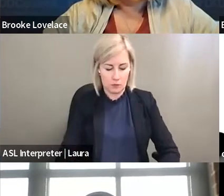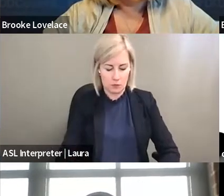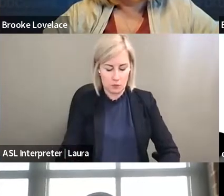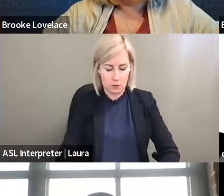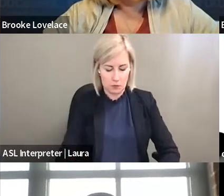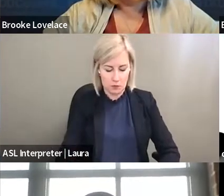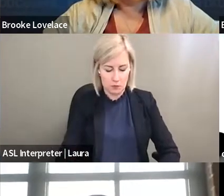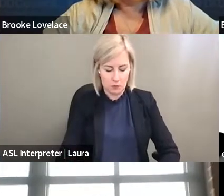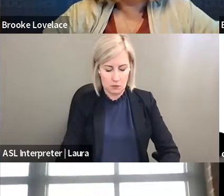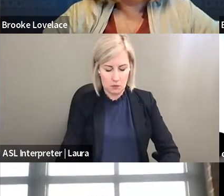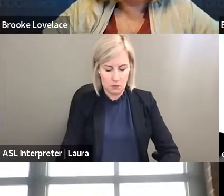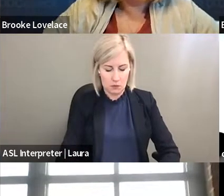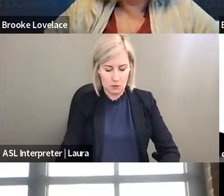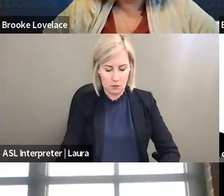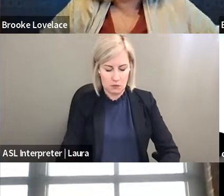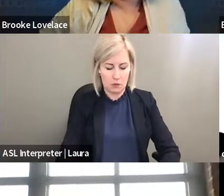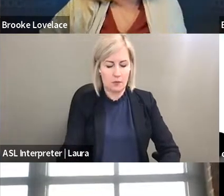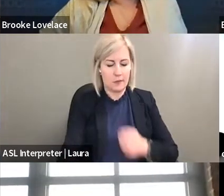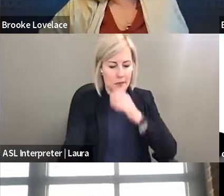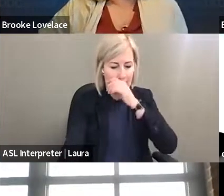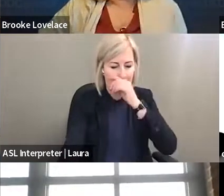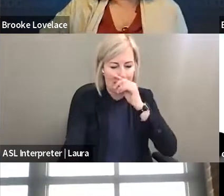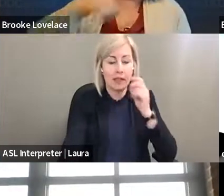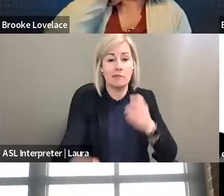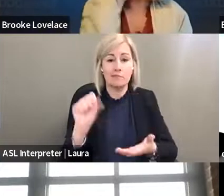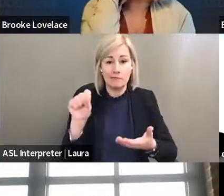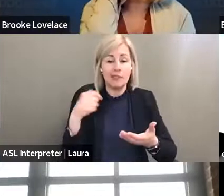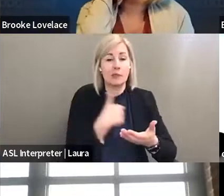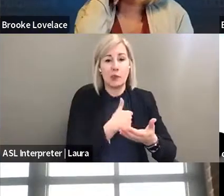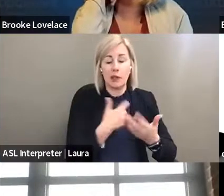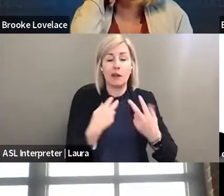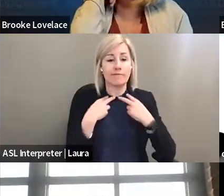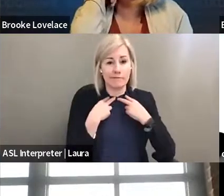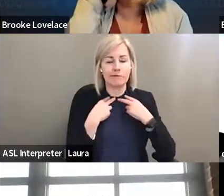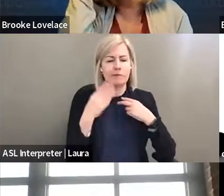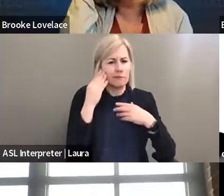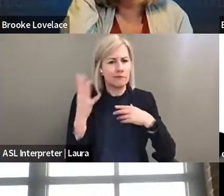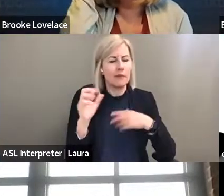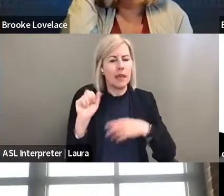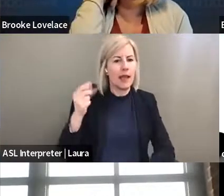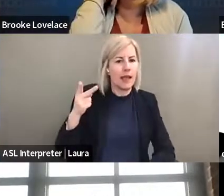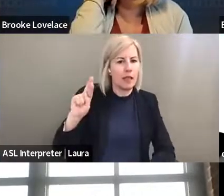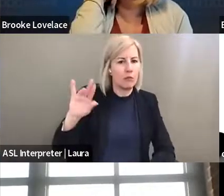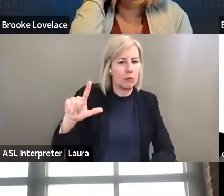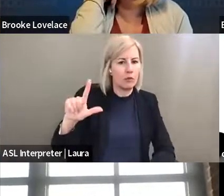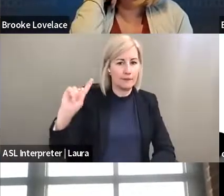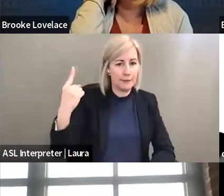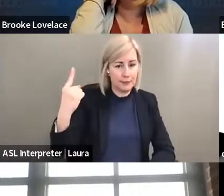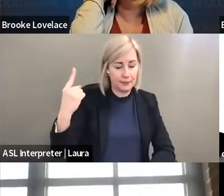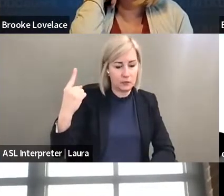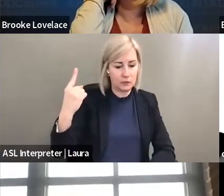But yes, I mean, we're at a standstill. But one thing I wanted to note, April 1st, I put up